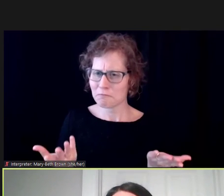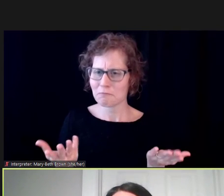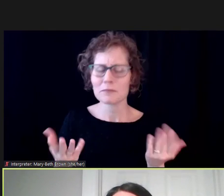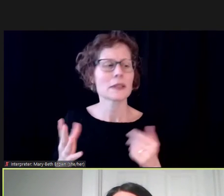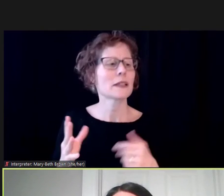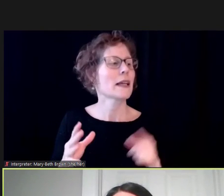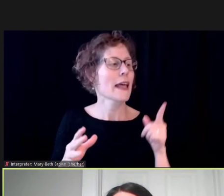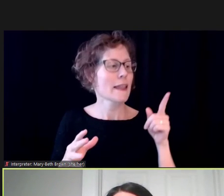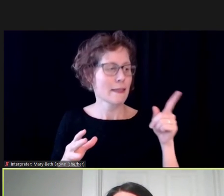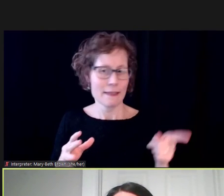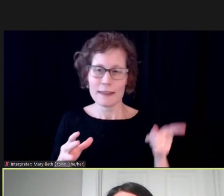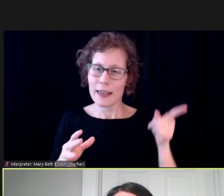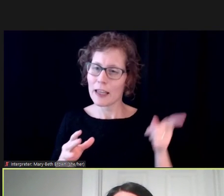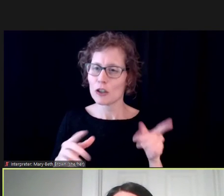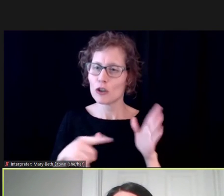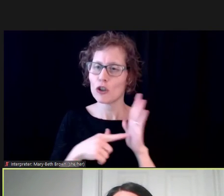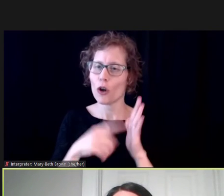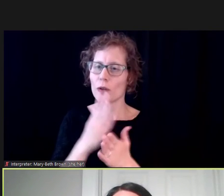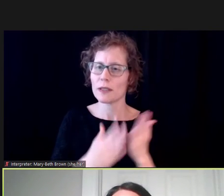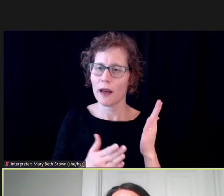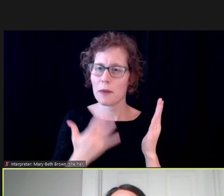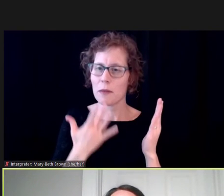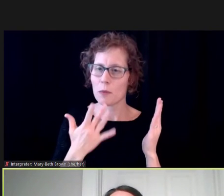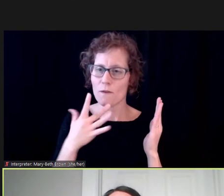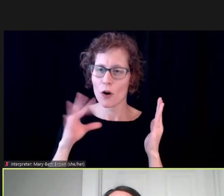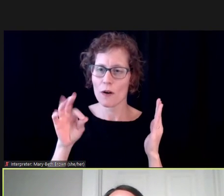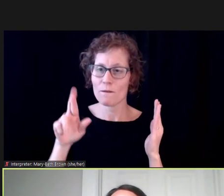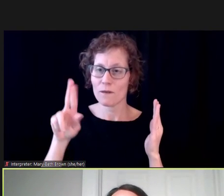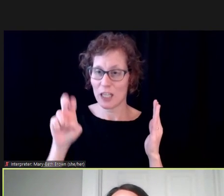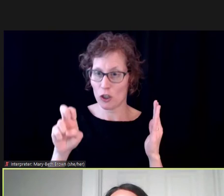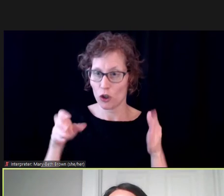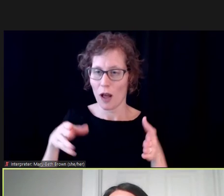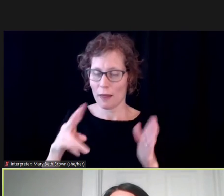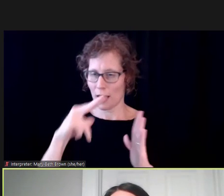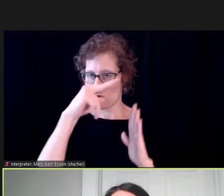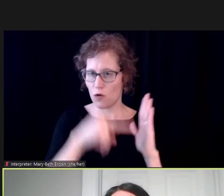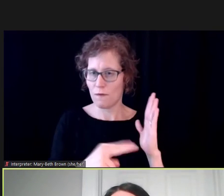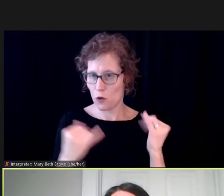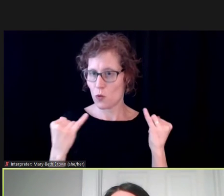This slide shows some of those available features. I'll let you take a look at those.